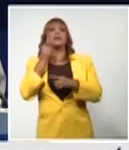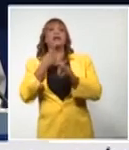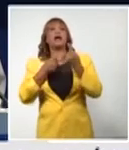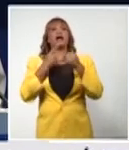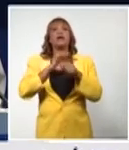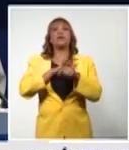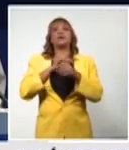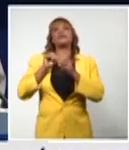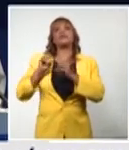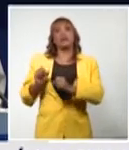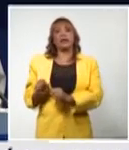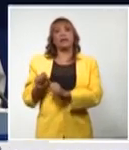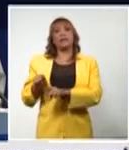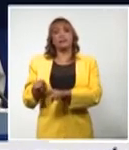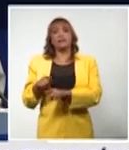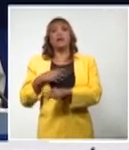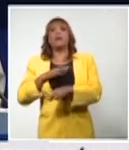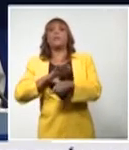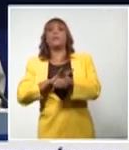these symptoms.